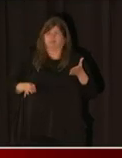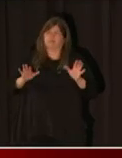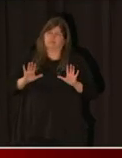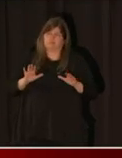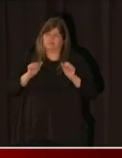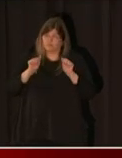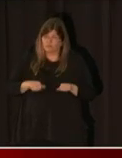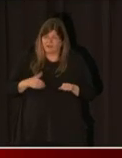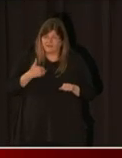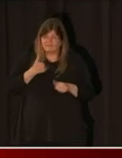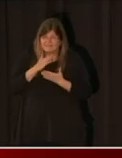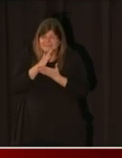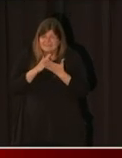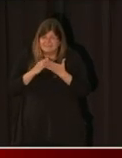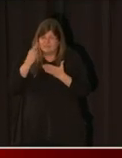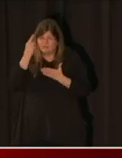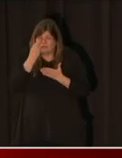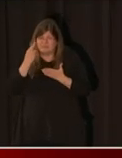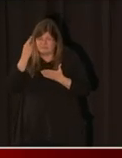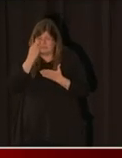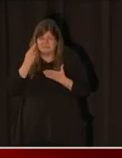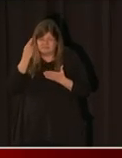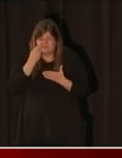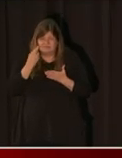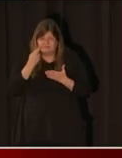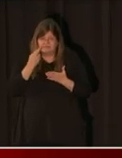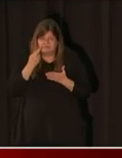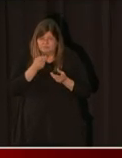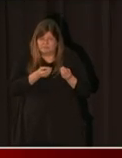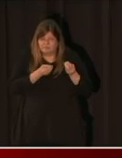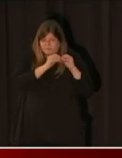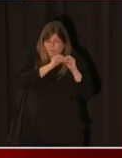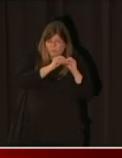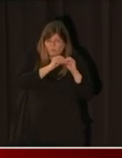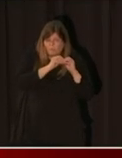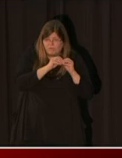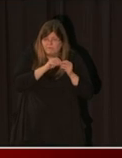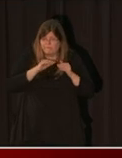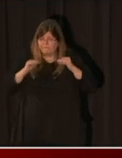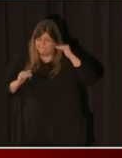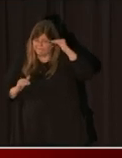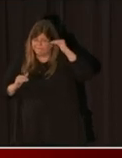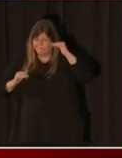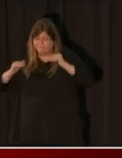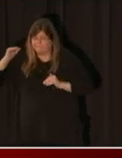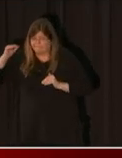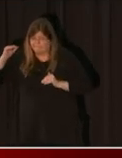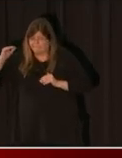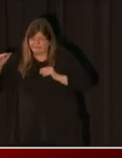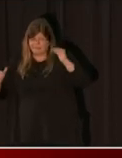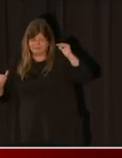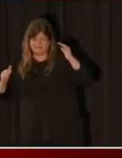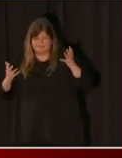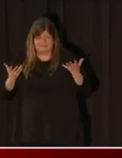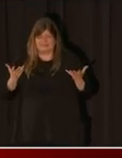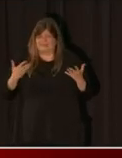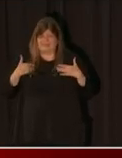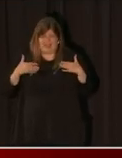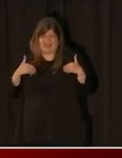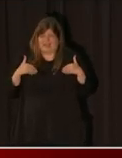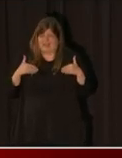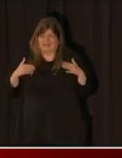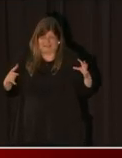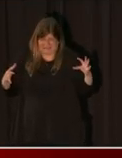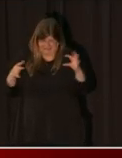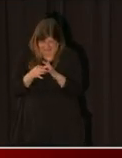correlation between where the cases are and where the deaths are, but we have not made any inferences to the data at this